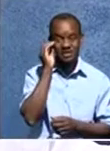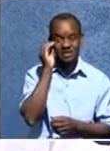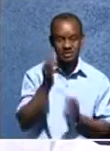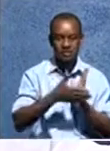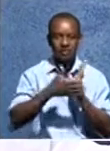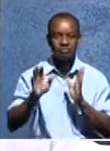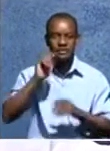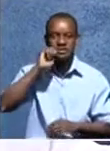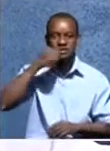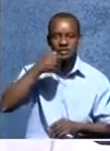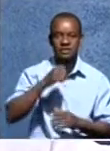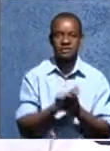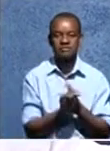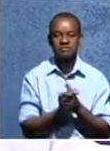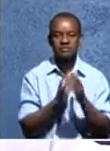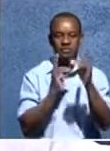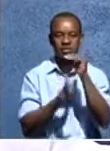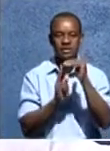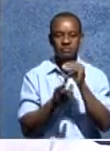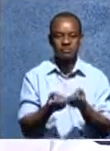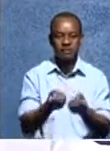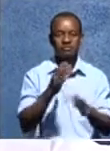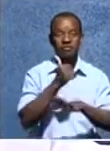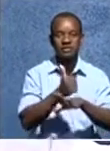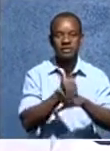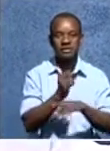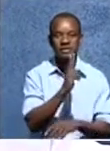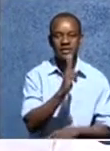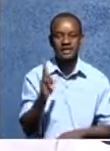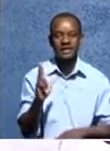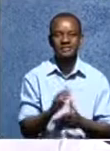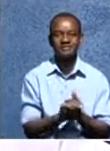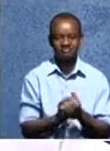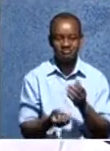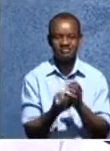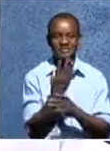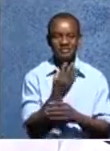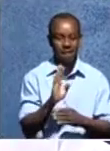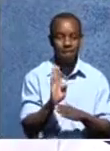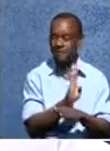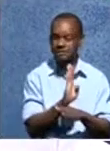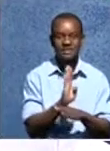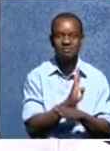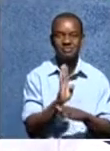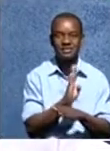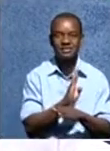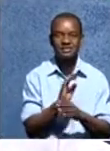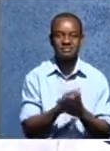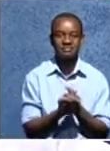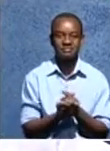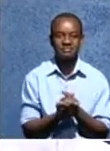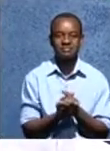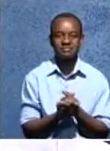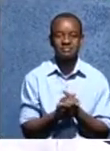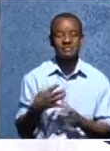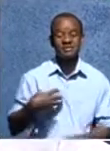tourism offers people opportunities to set up businesses to make profit, because that is why people go